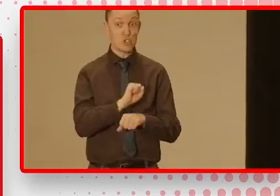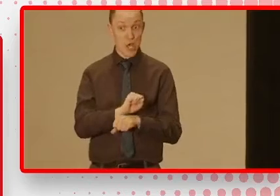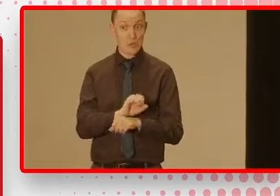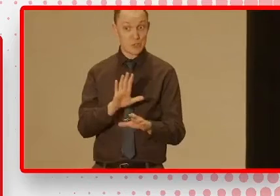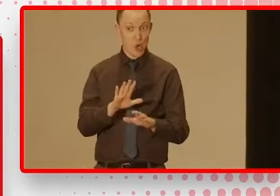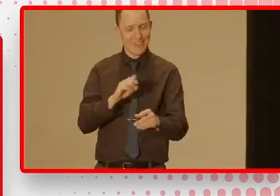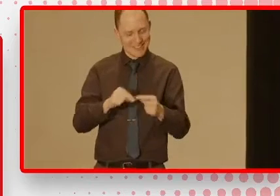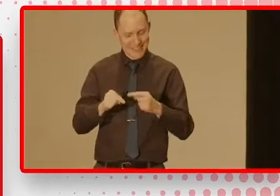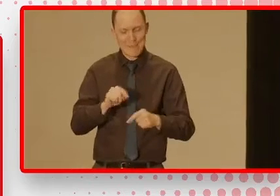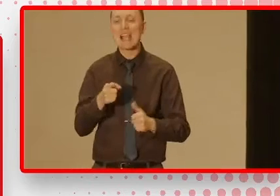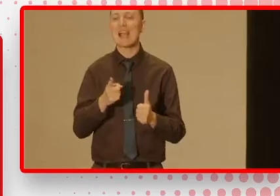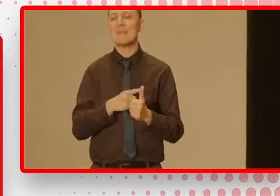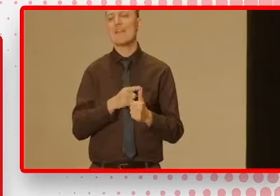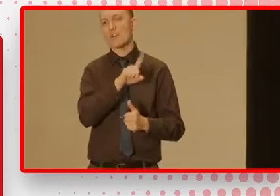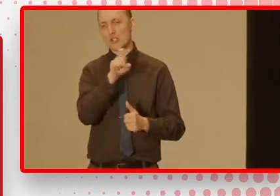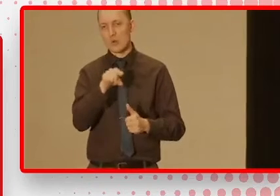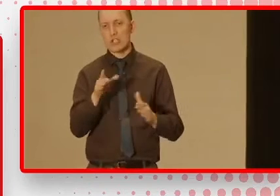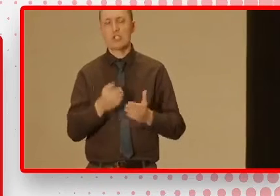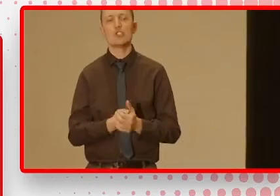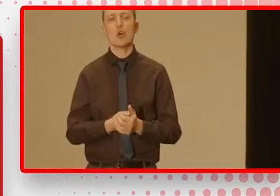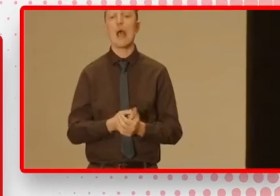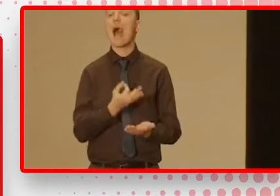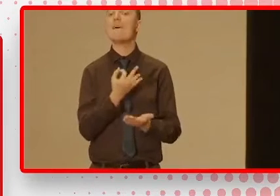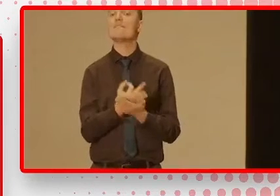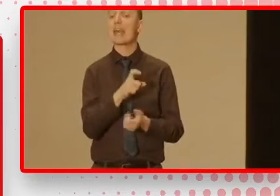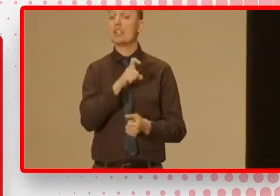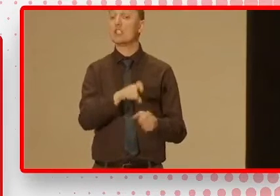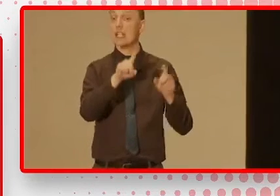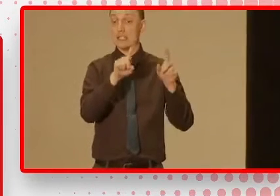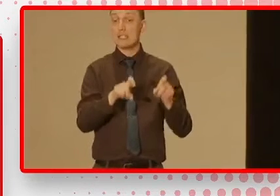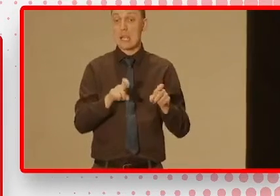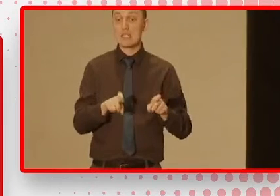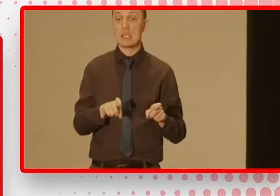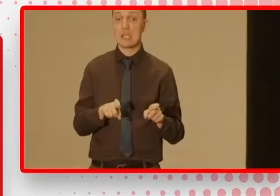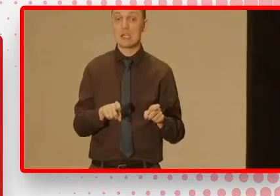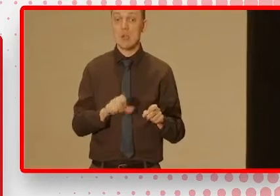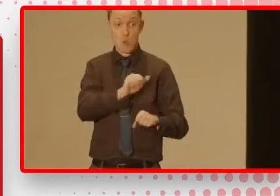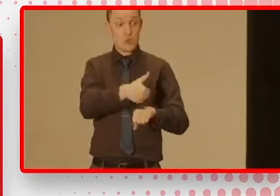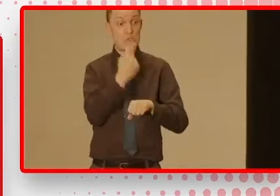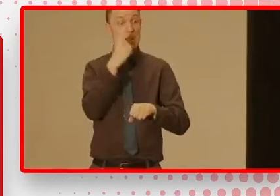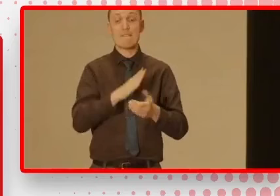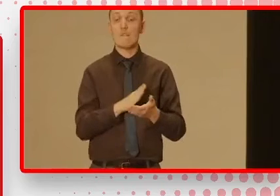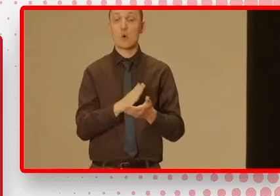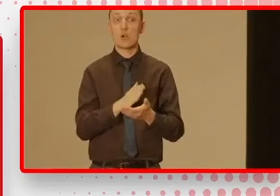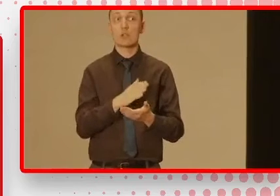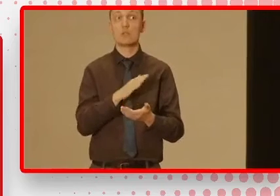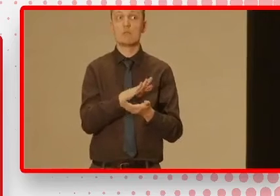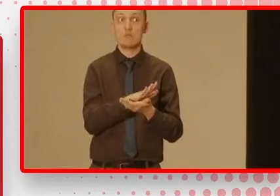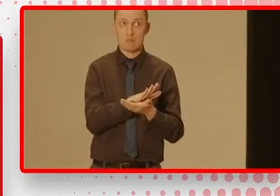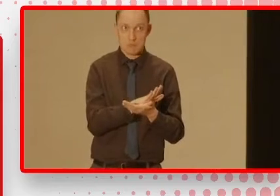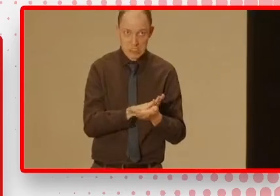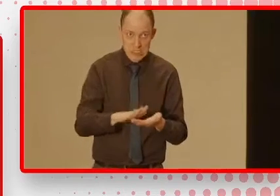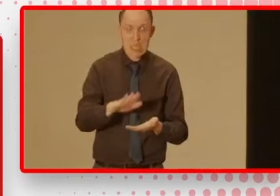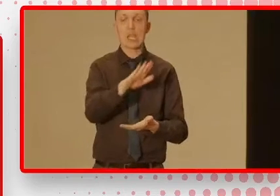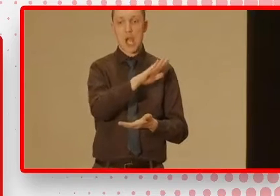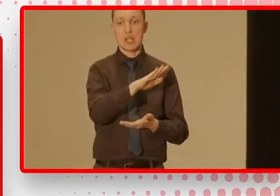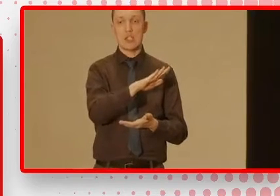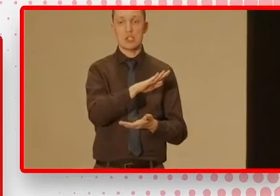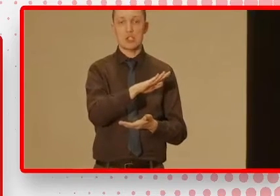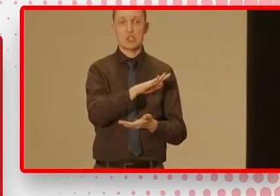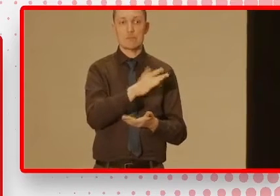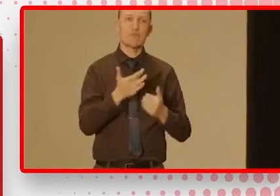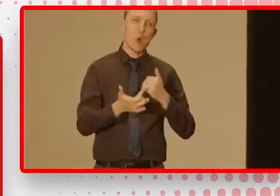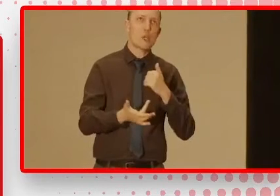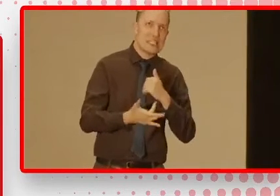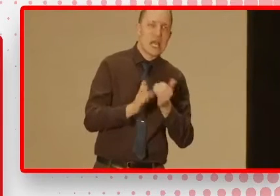up to the first part of your question. So the financial needs testing, which we have in place for post-secondary college, for college, tech